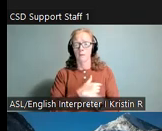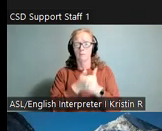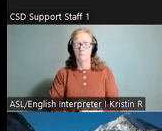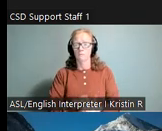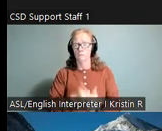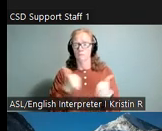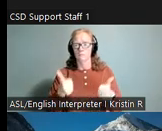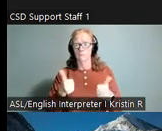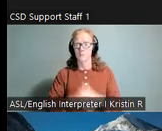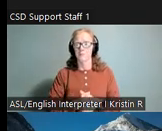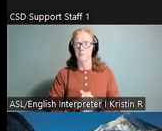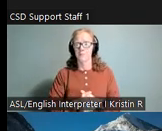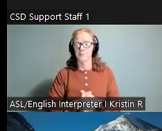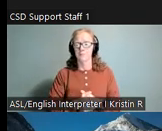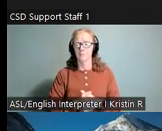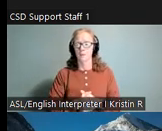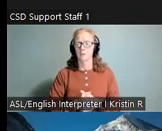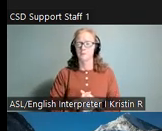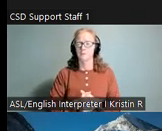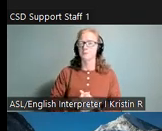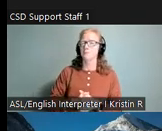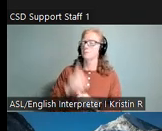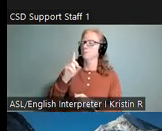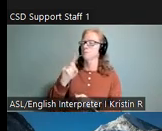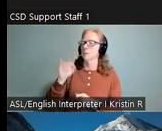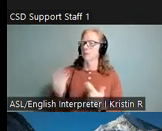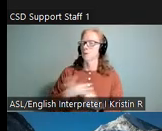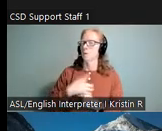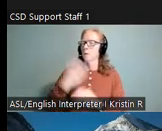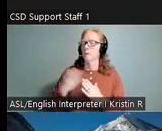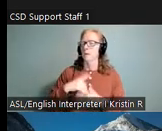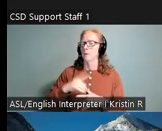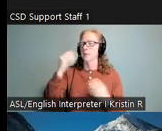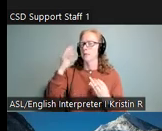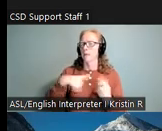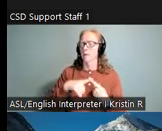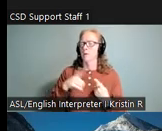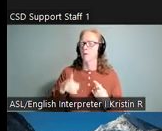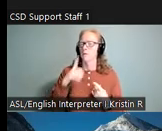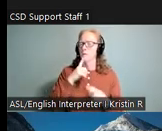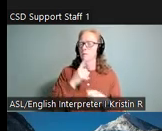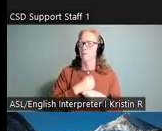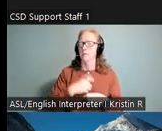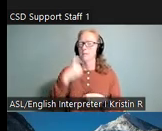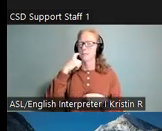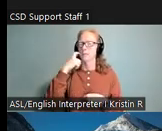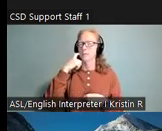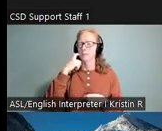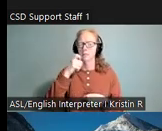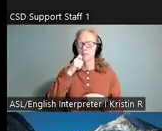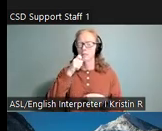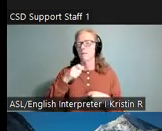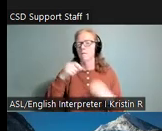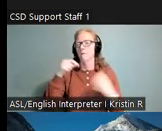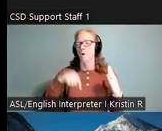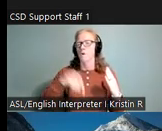us to do. So one thing I was thinking about during the break is maybe it would make sense to just scroll, it's not very far down,